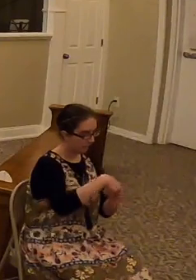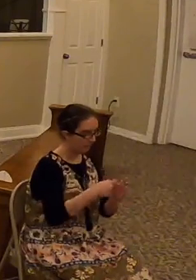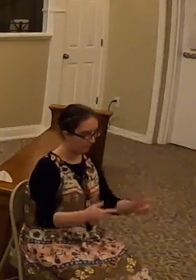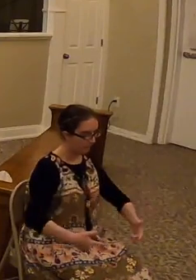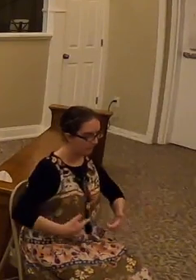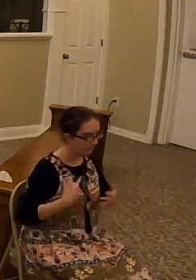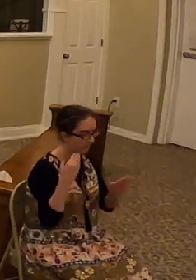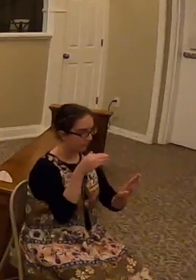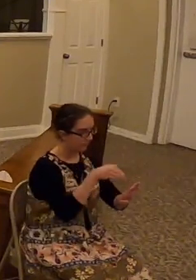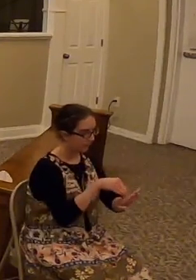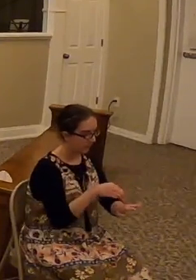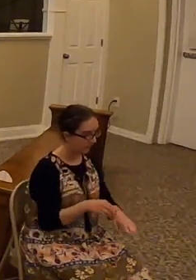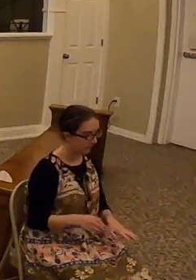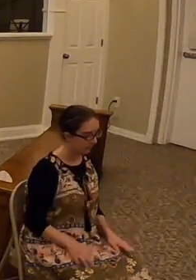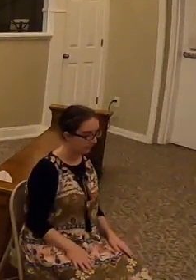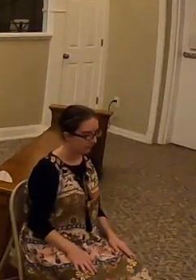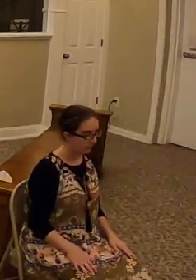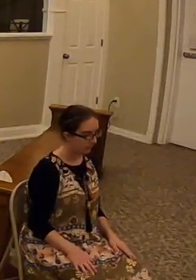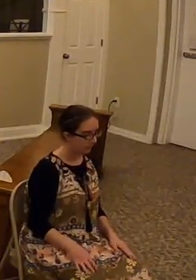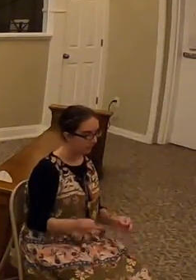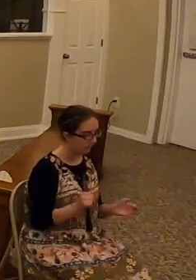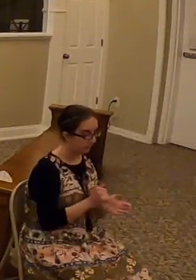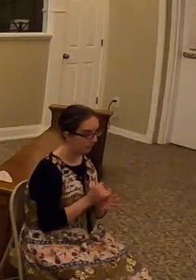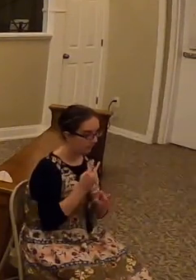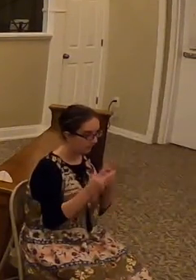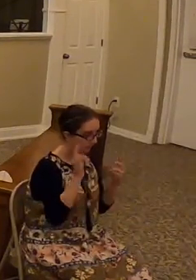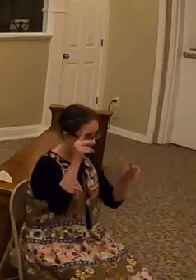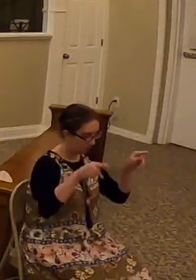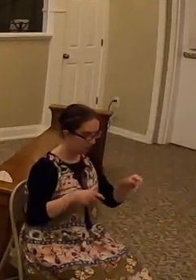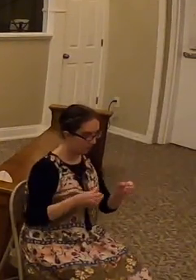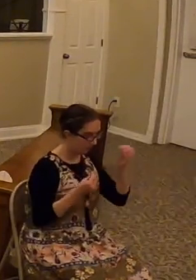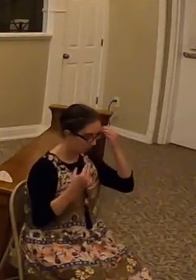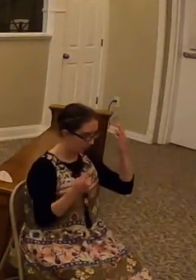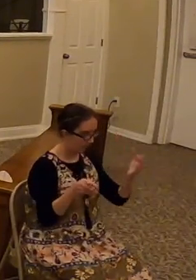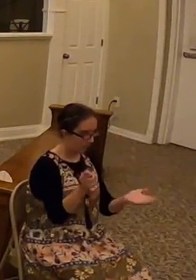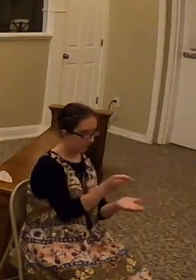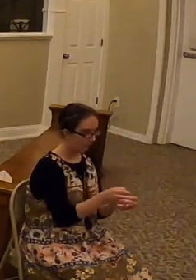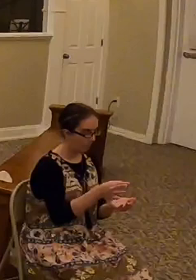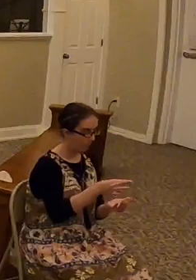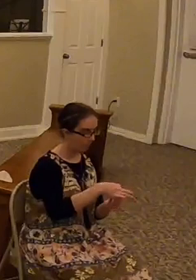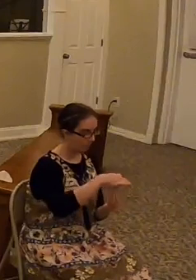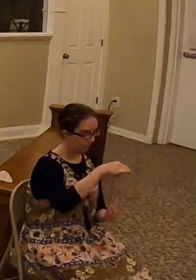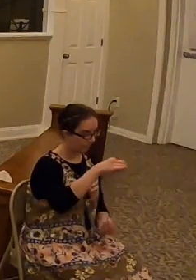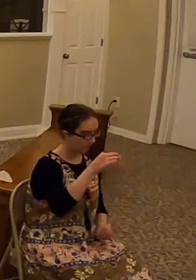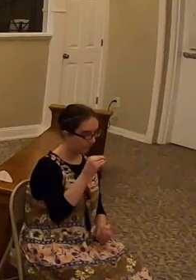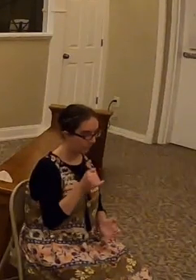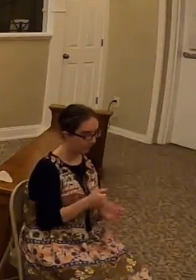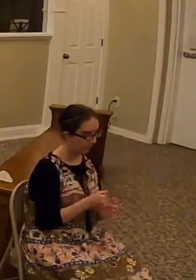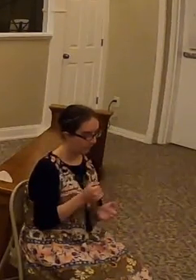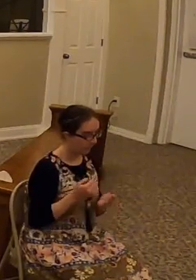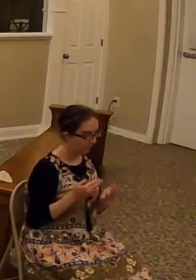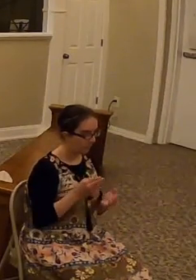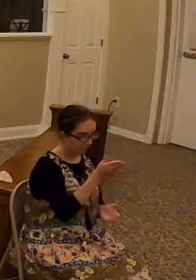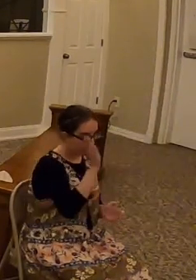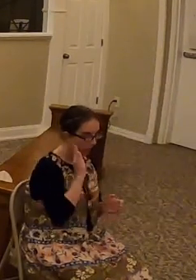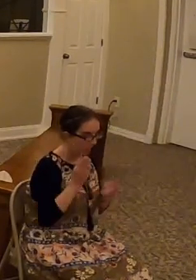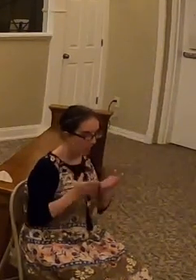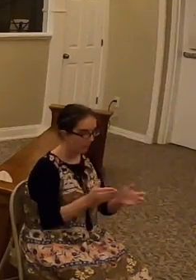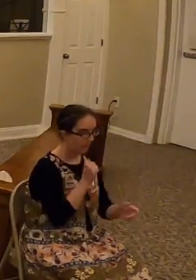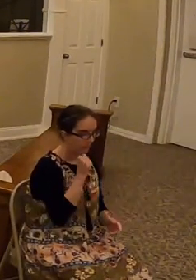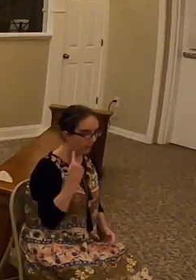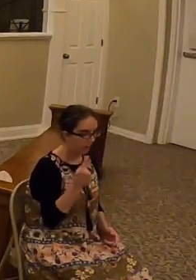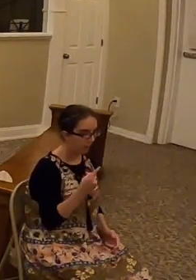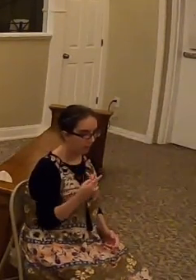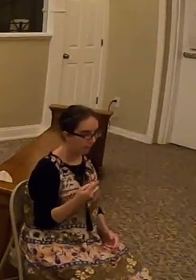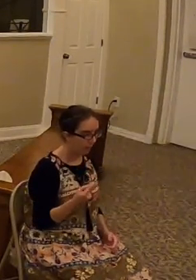we're living at. Amen. If that evangelist is following the Holy Ghost, it will provide, God will provide not only